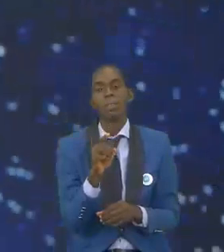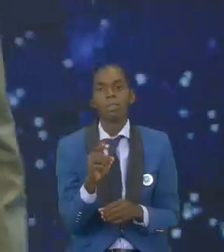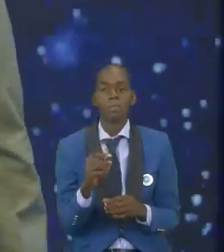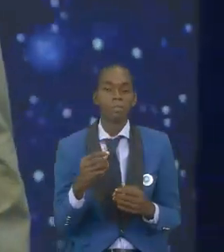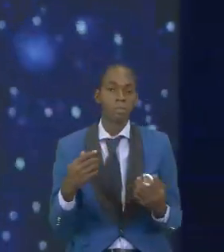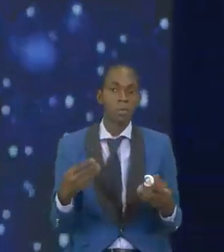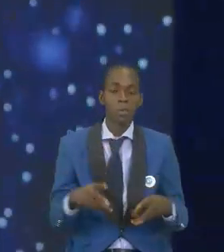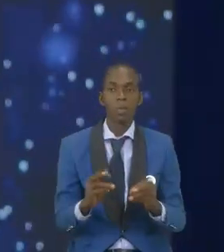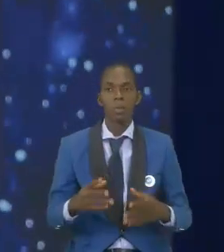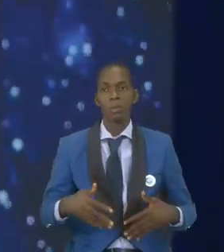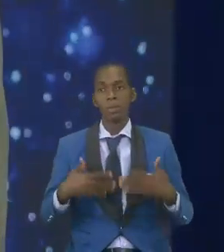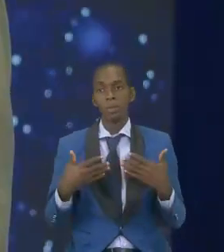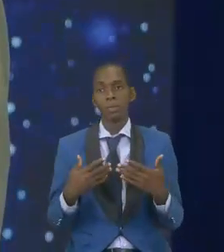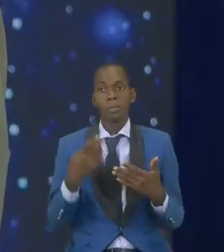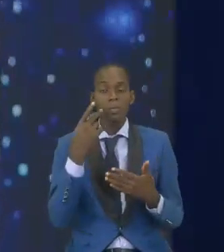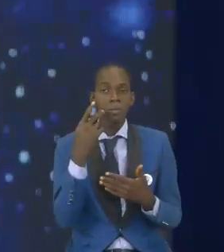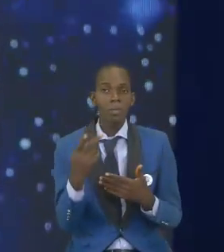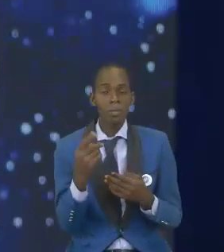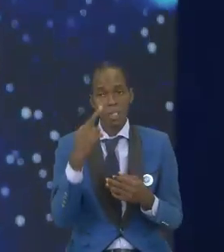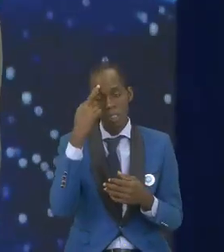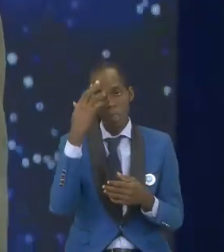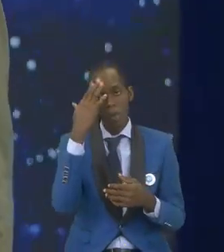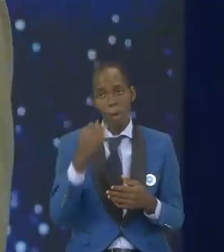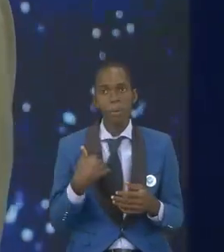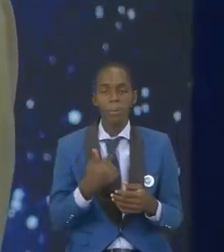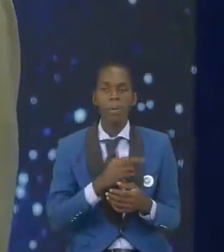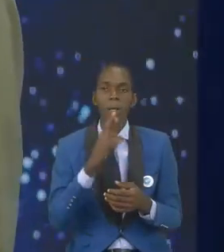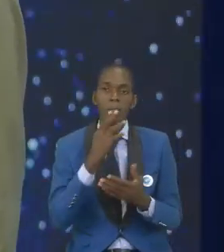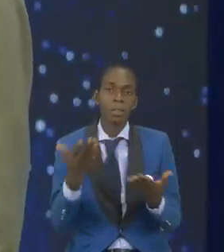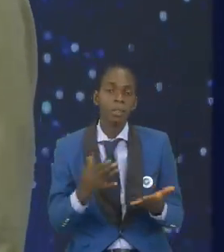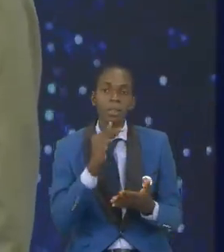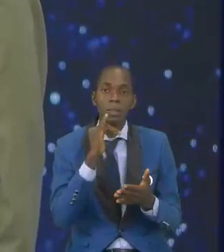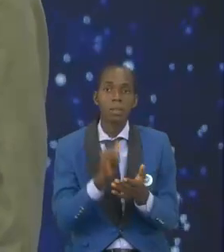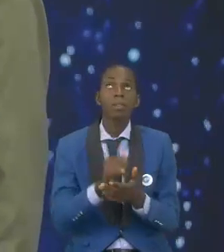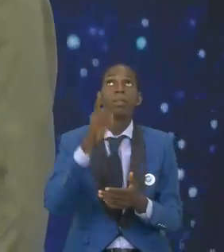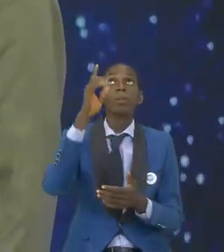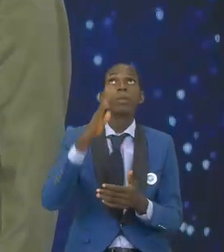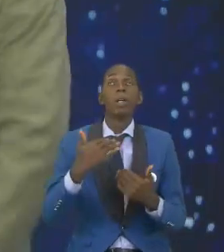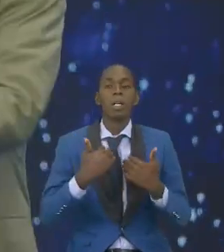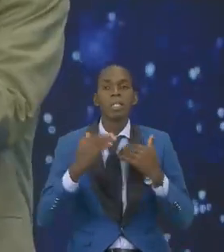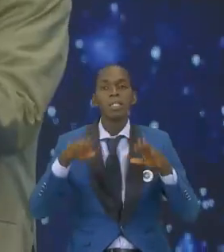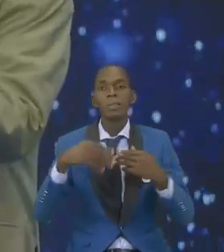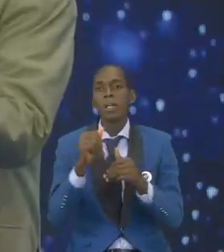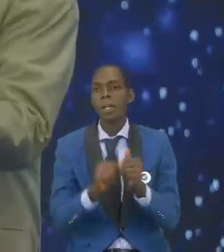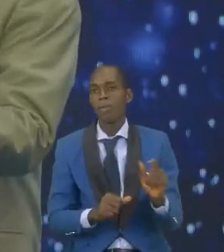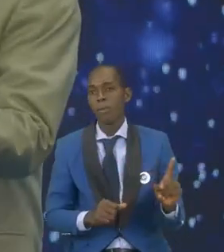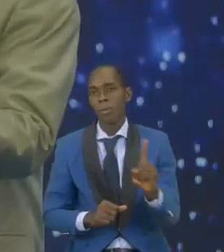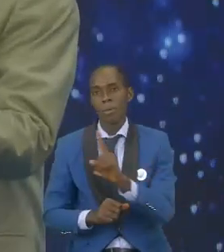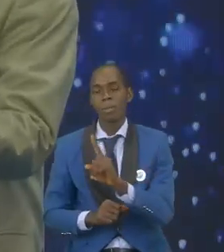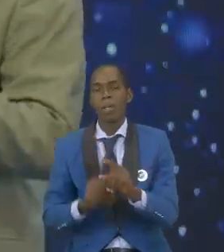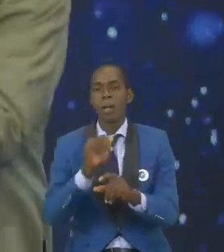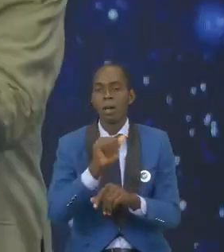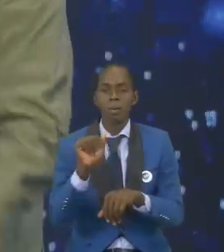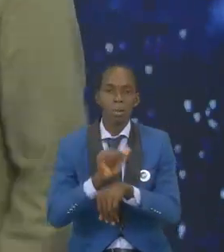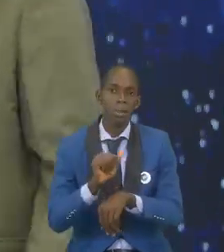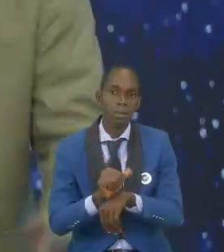that God has given each one a task to evangelize, a task